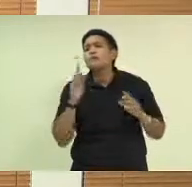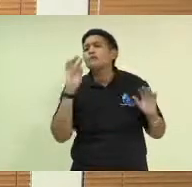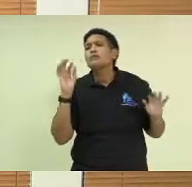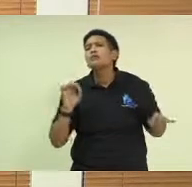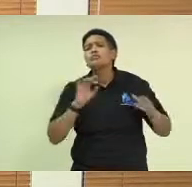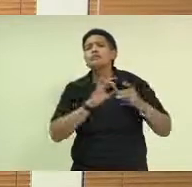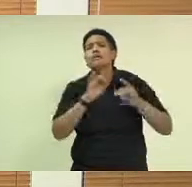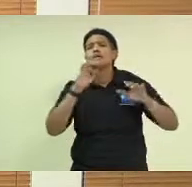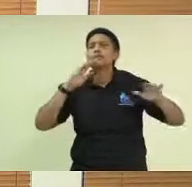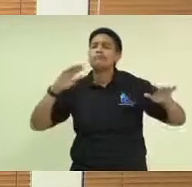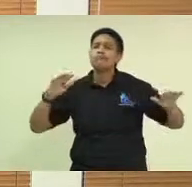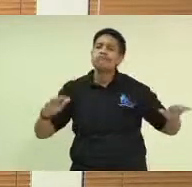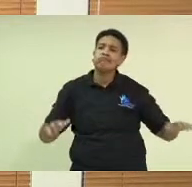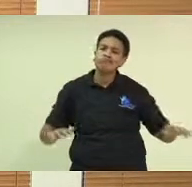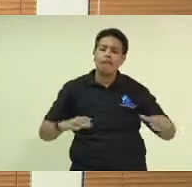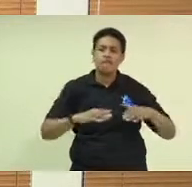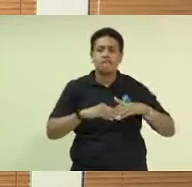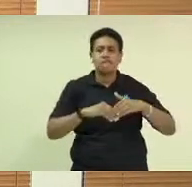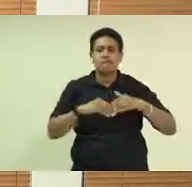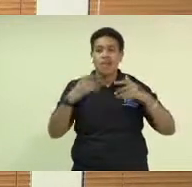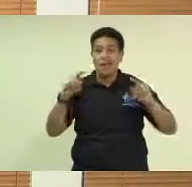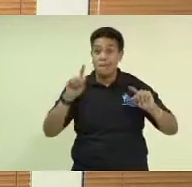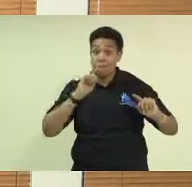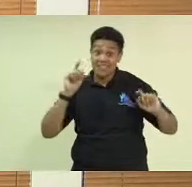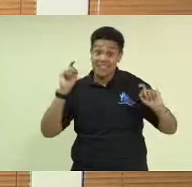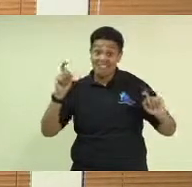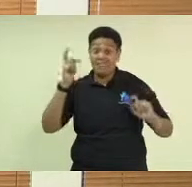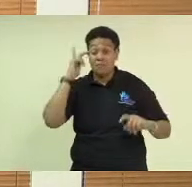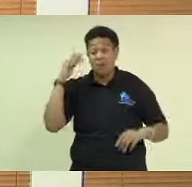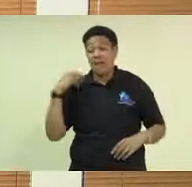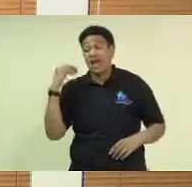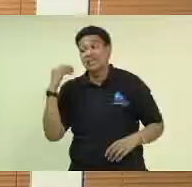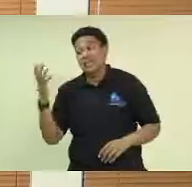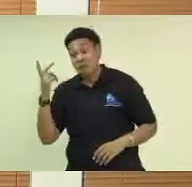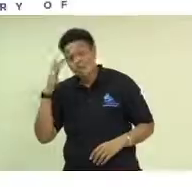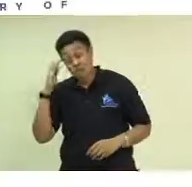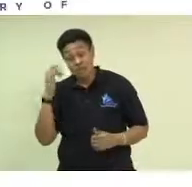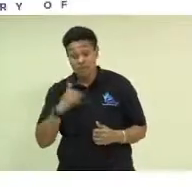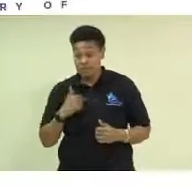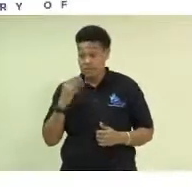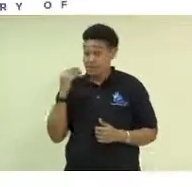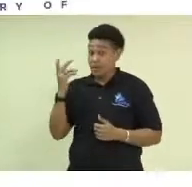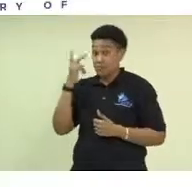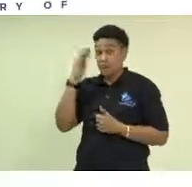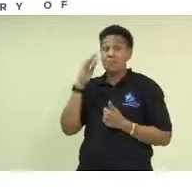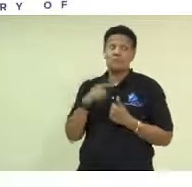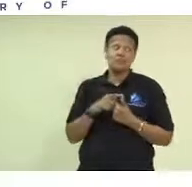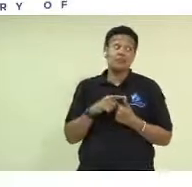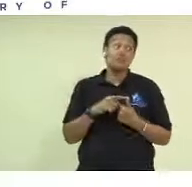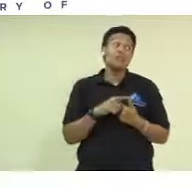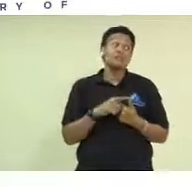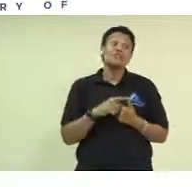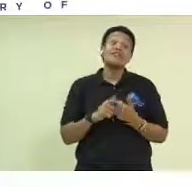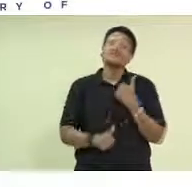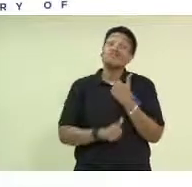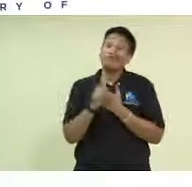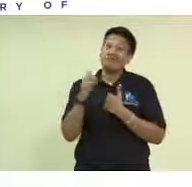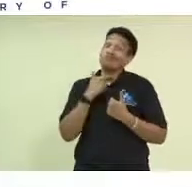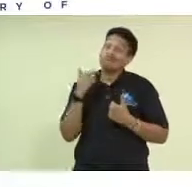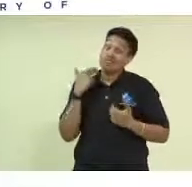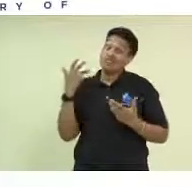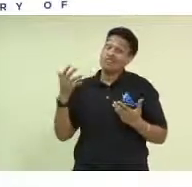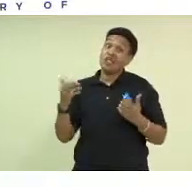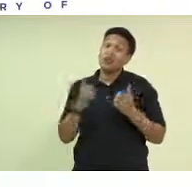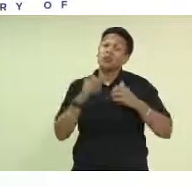around relaxation, as did the Prime Minister, is that, one, there are risks associated with